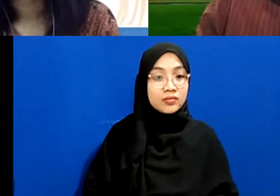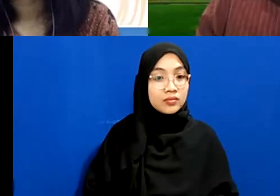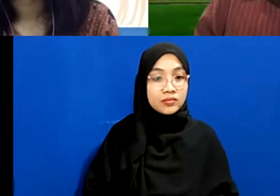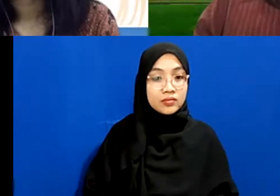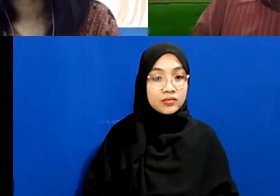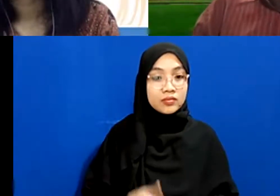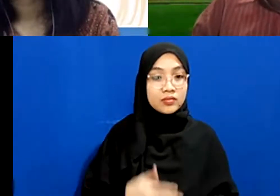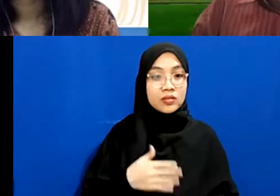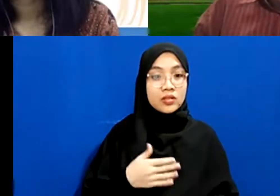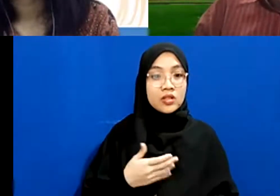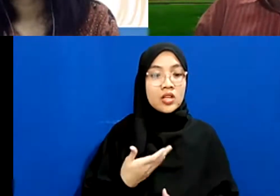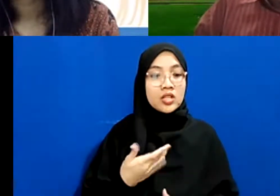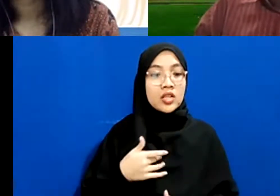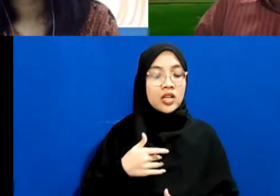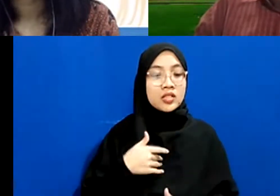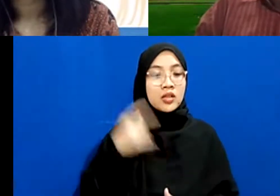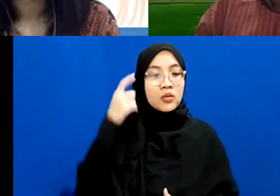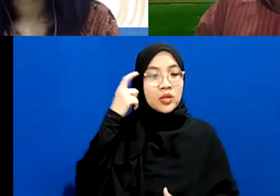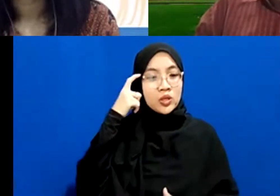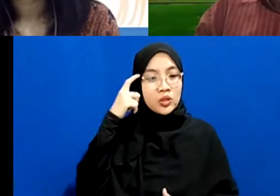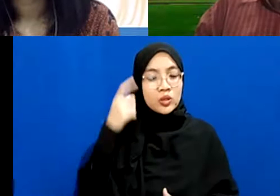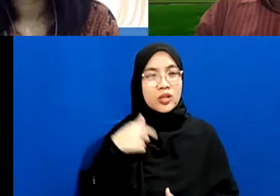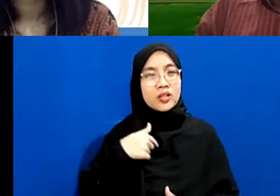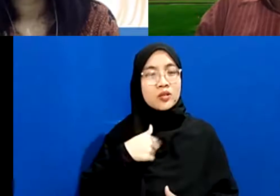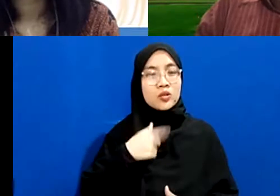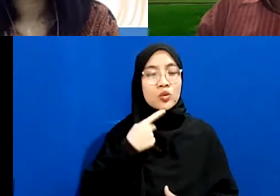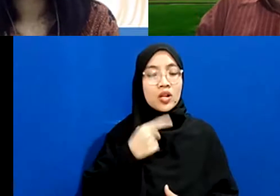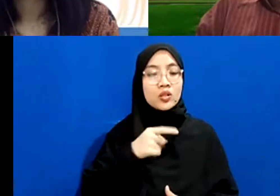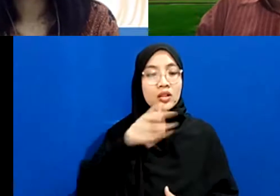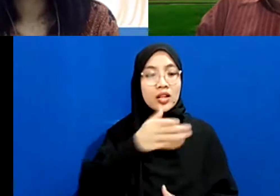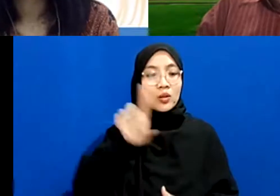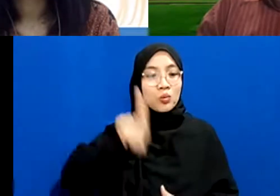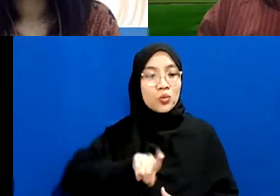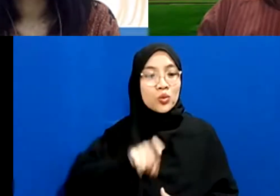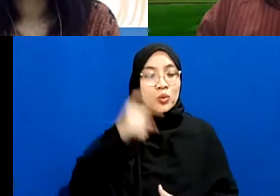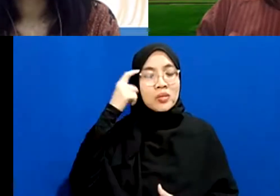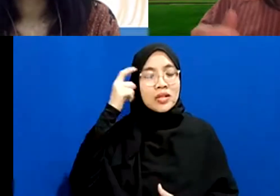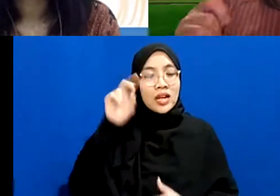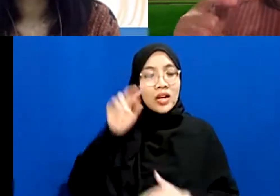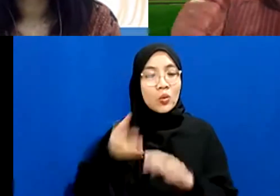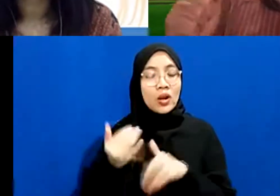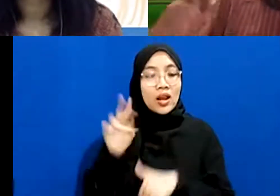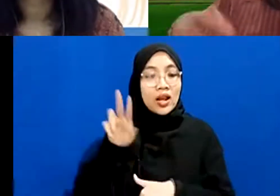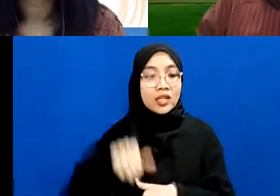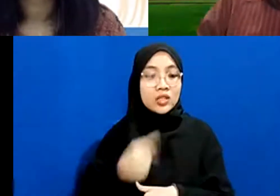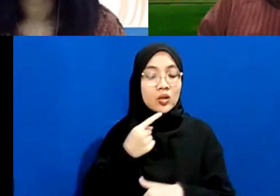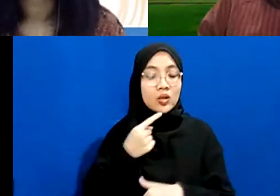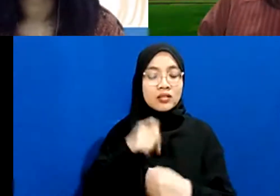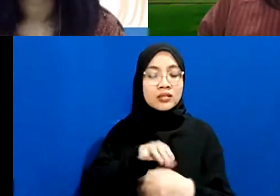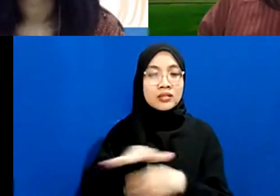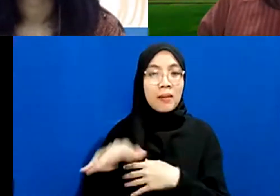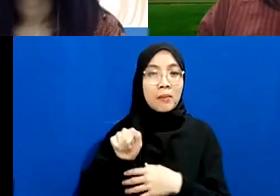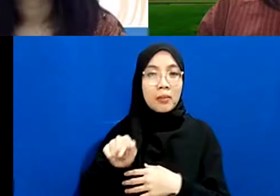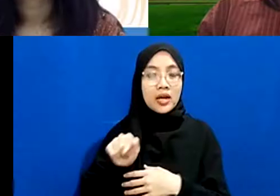think it's something to think about. I think I'm not sure if I don't think you're actually going to be developing any causal sorts